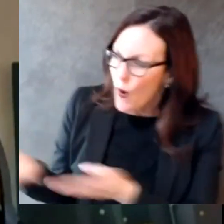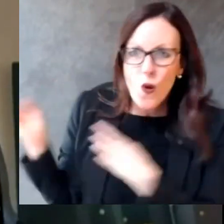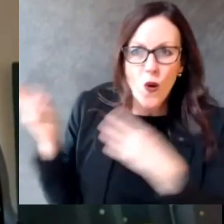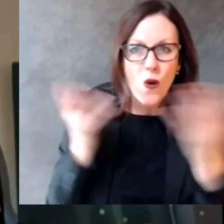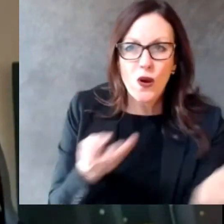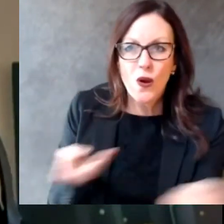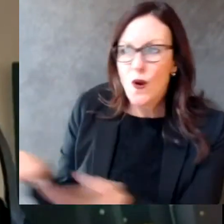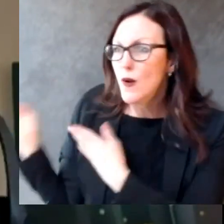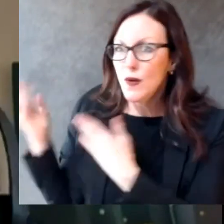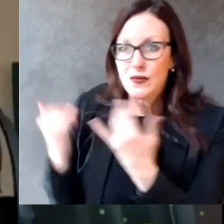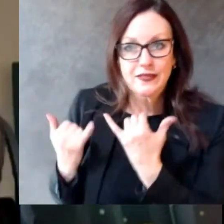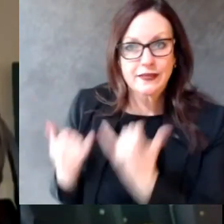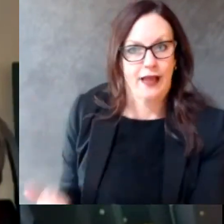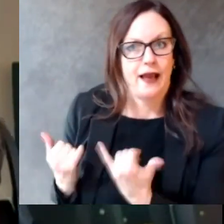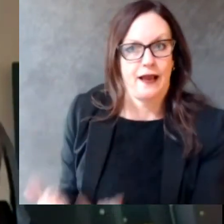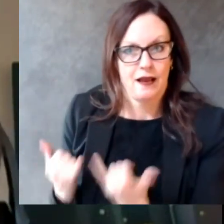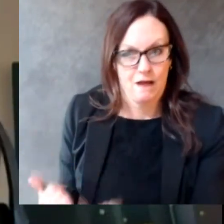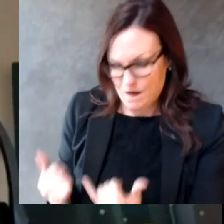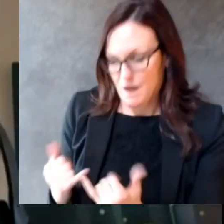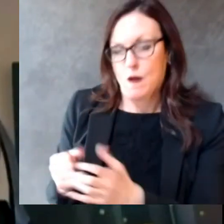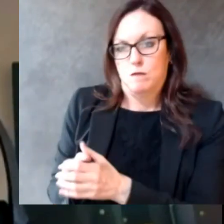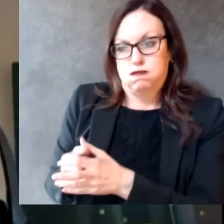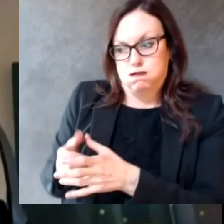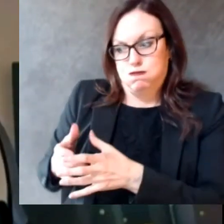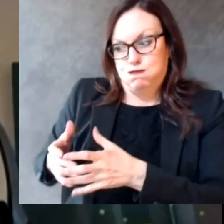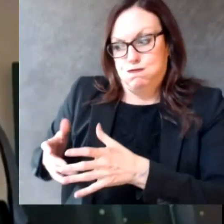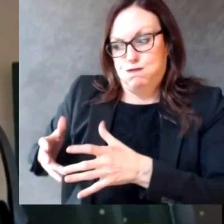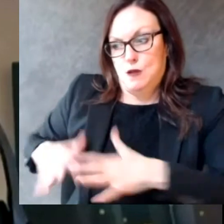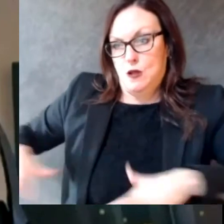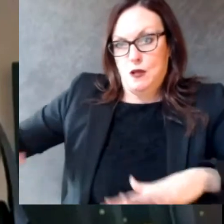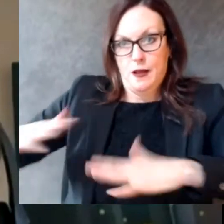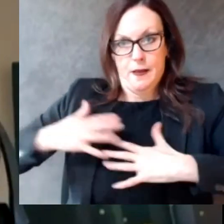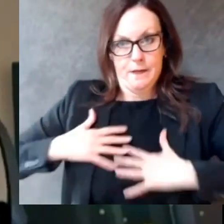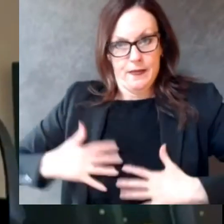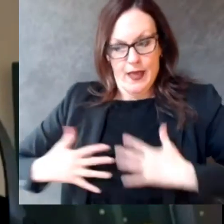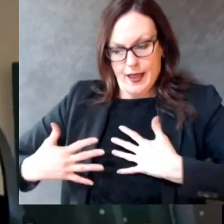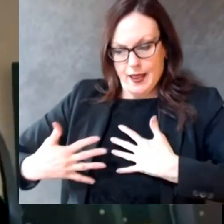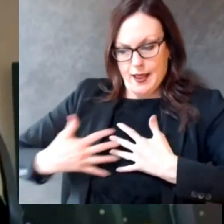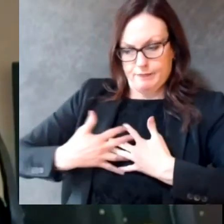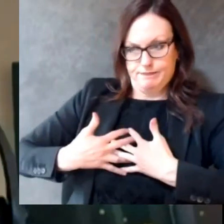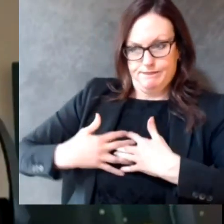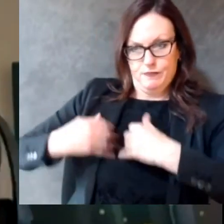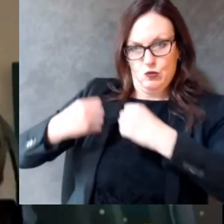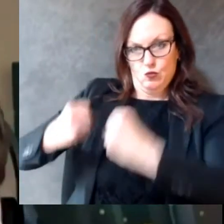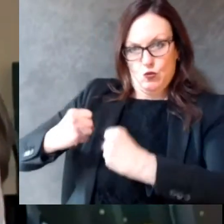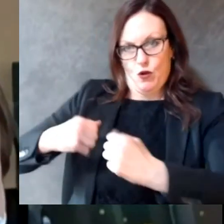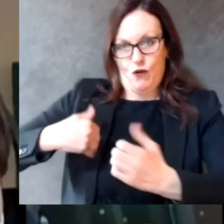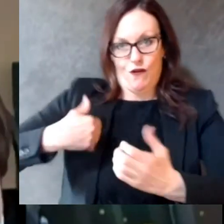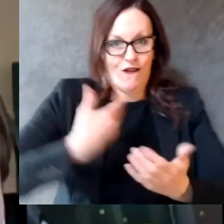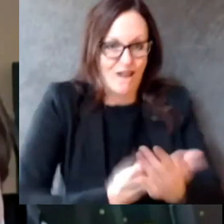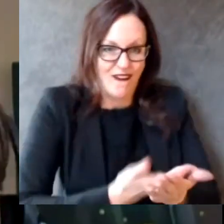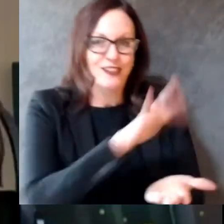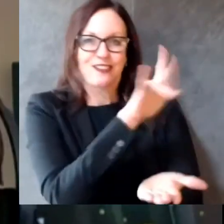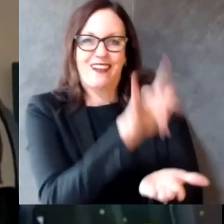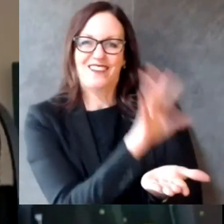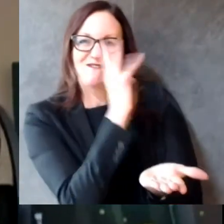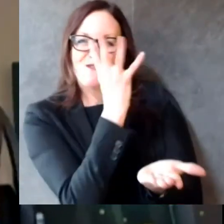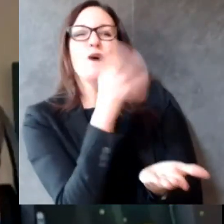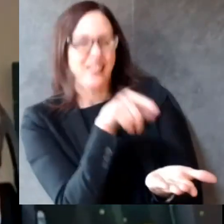be vaccinated is much smaller than it was when we started. If you think about on December 14th,